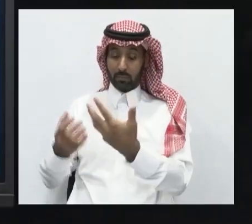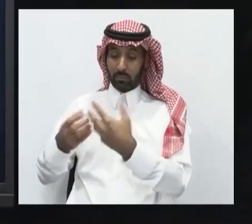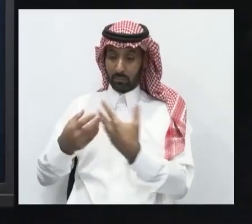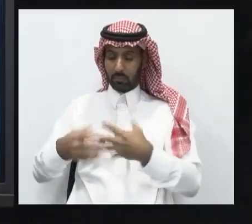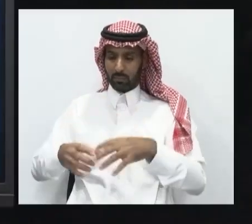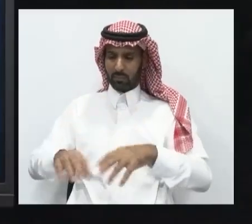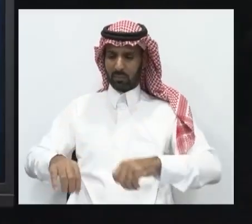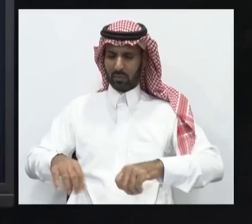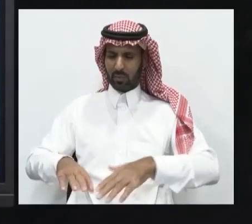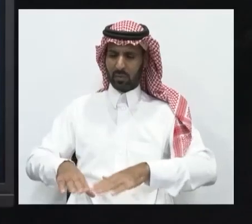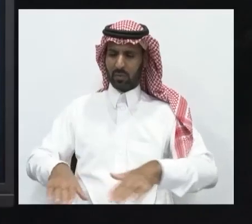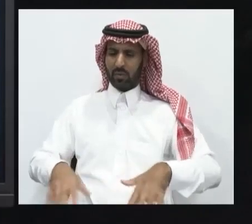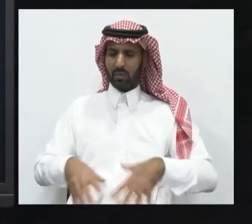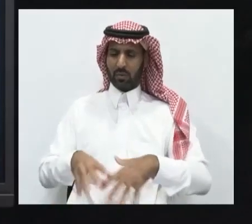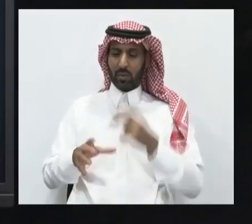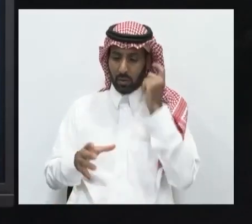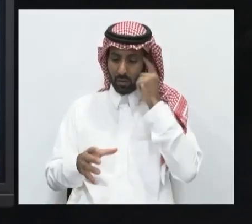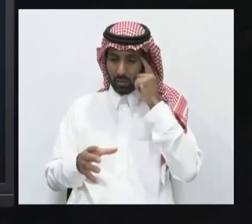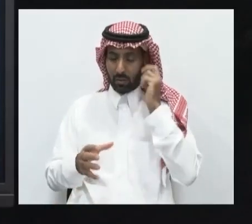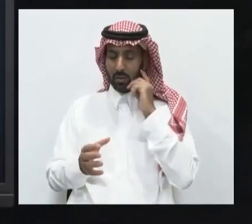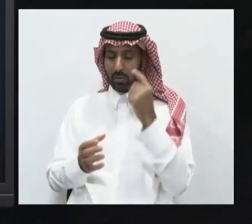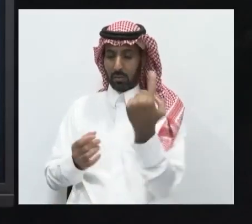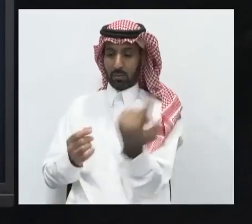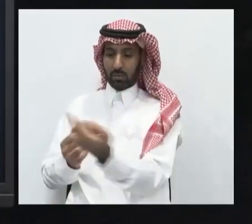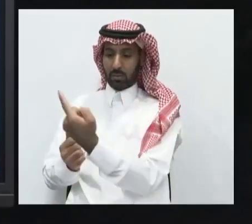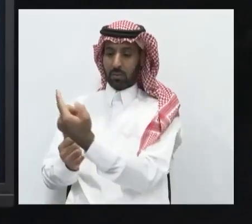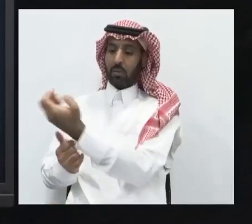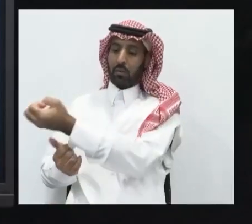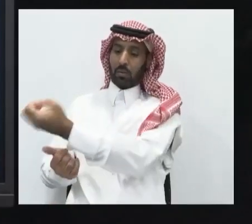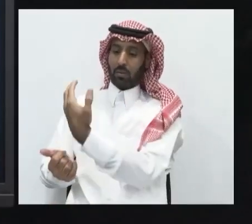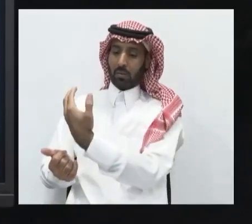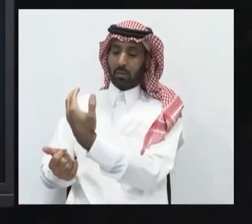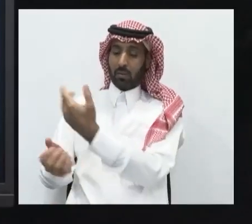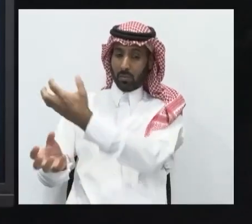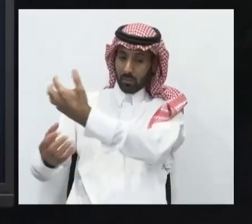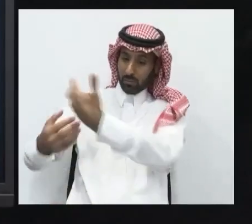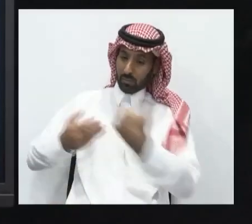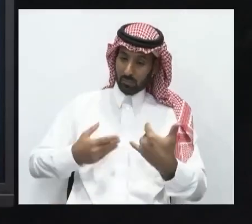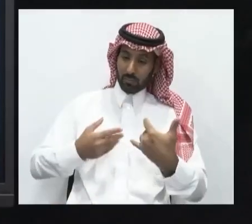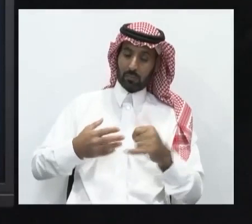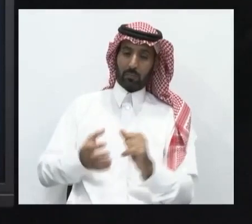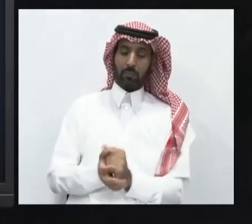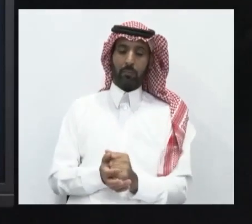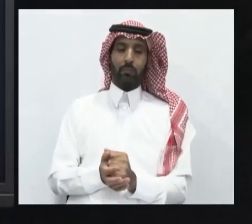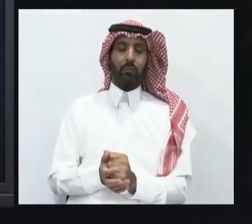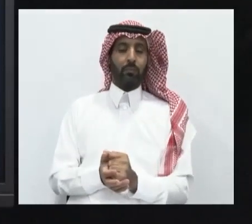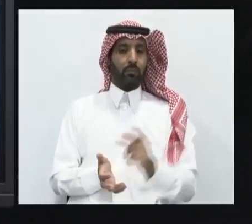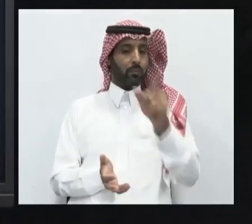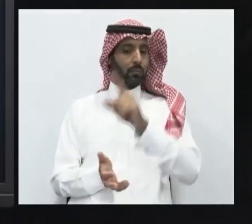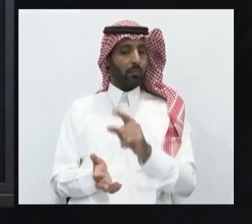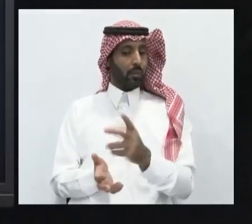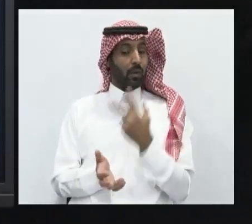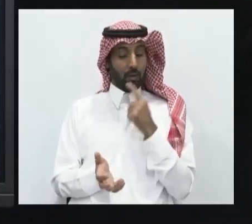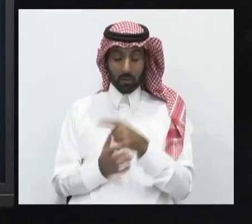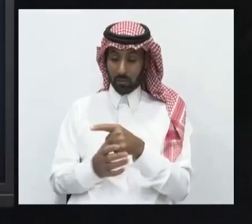glass outside on the pavement, he knew that it was an inside job. That's why he asked, were the jewelry